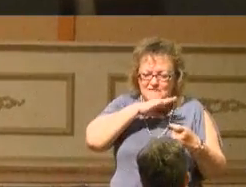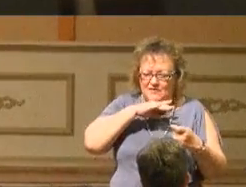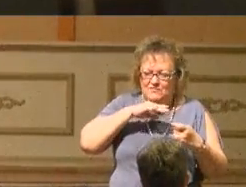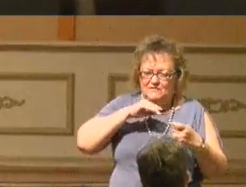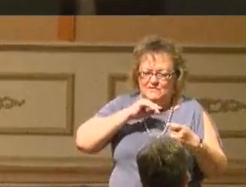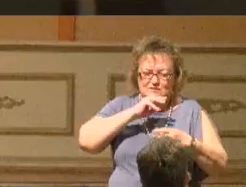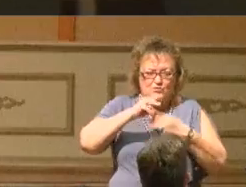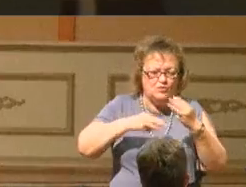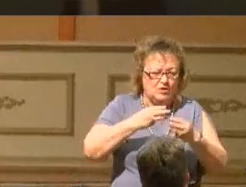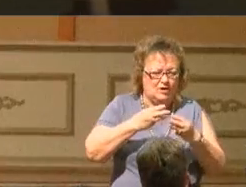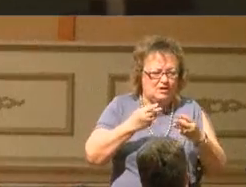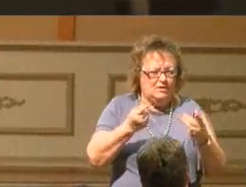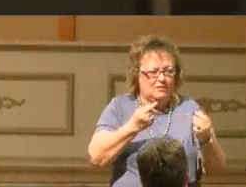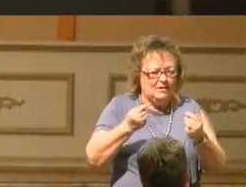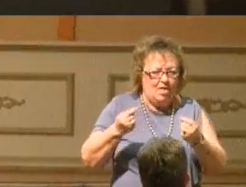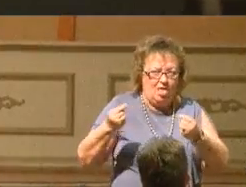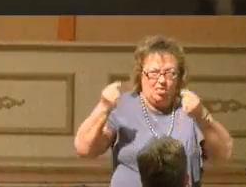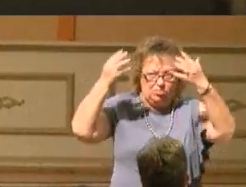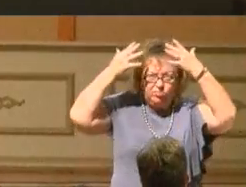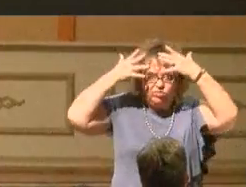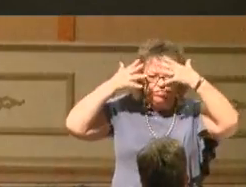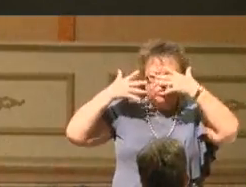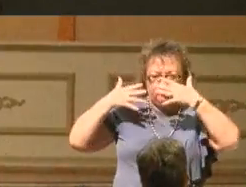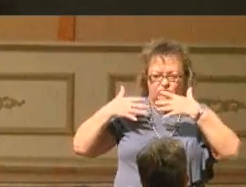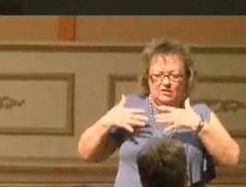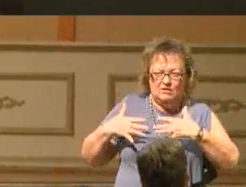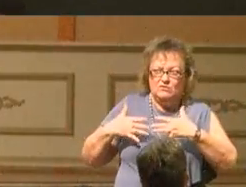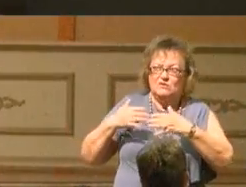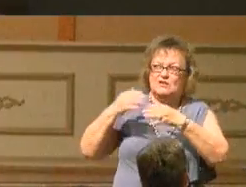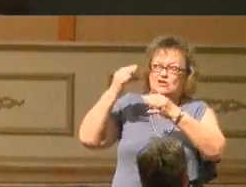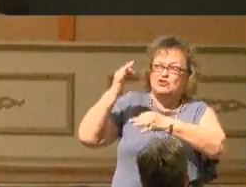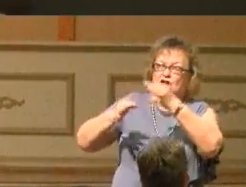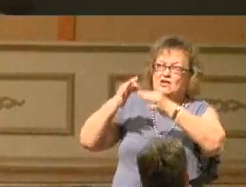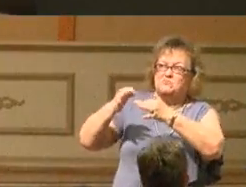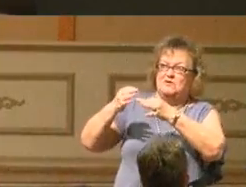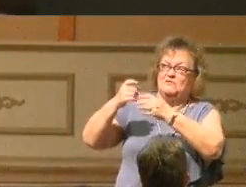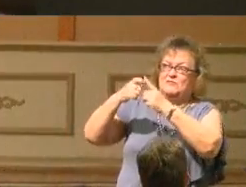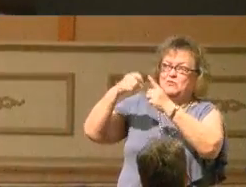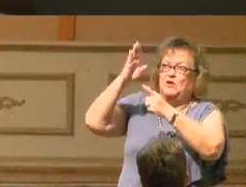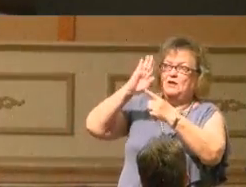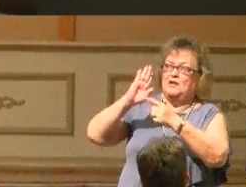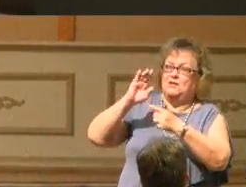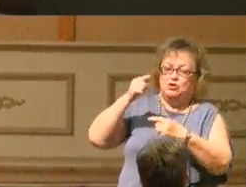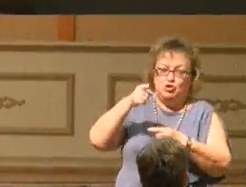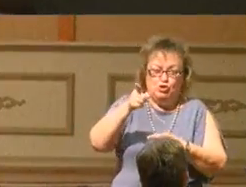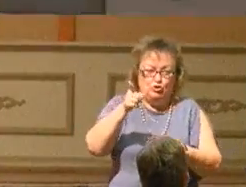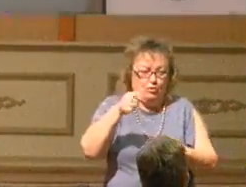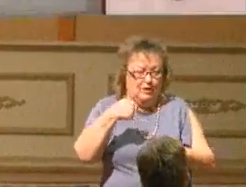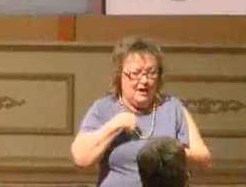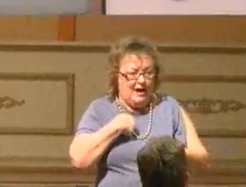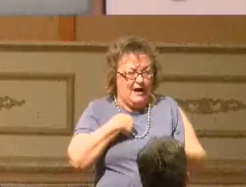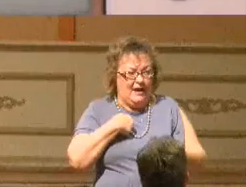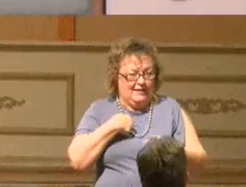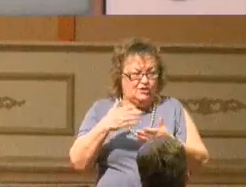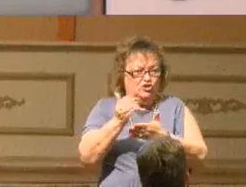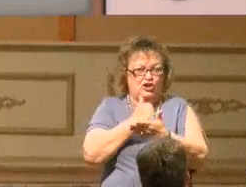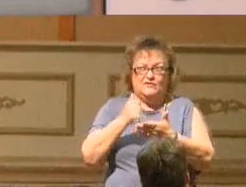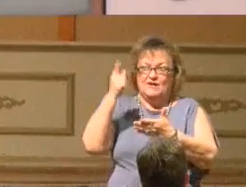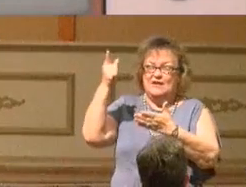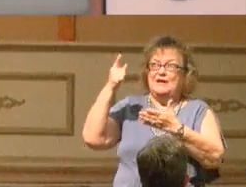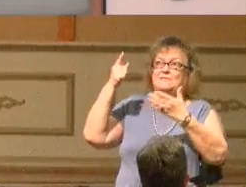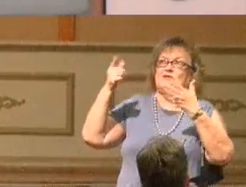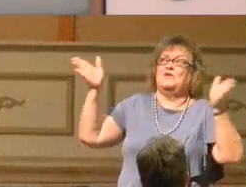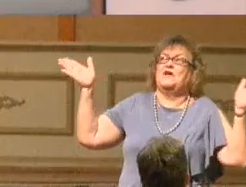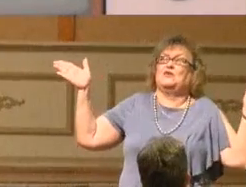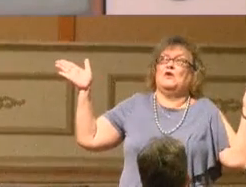body, and then took the judgment of God that you and I deserved, and he took it upon himself, there hanging on